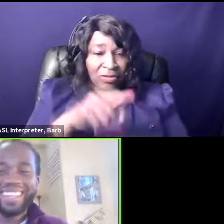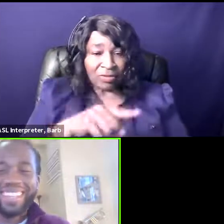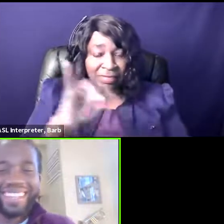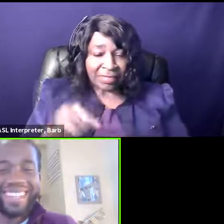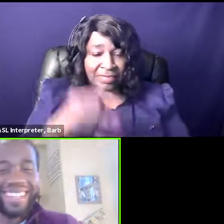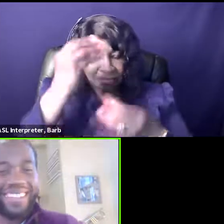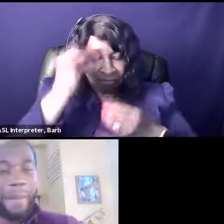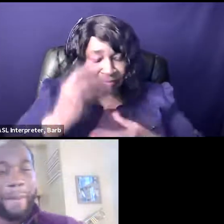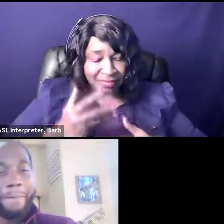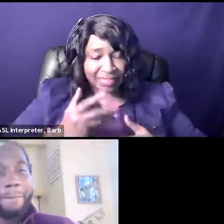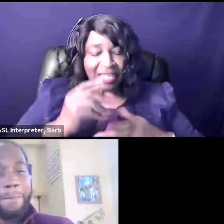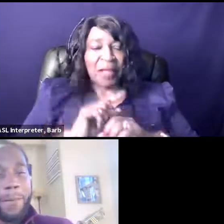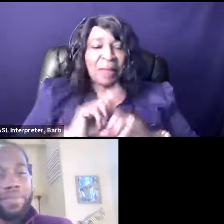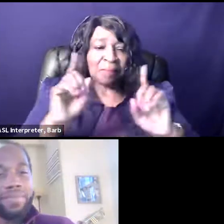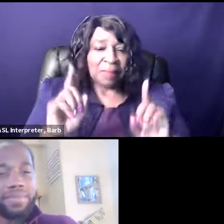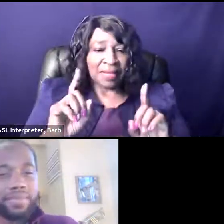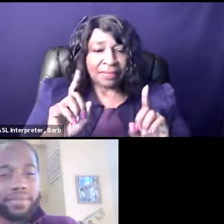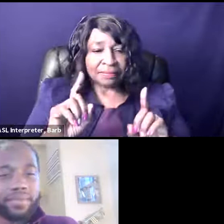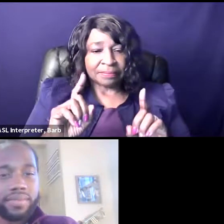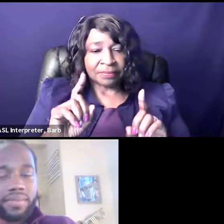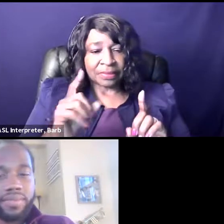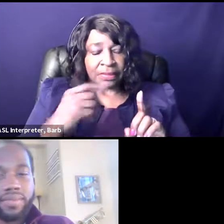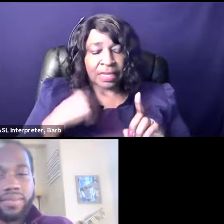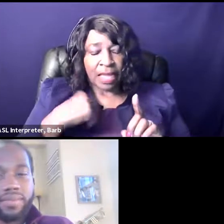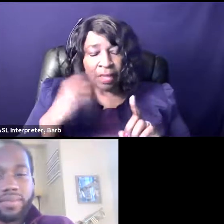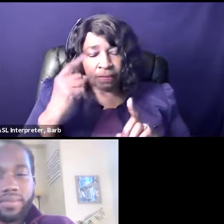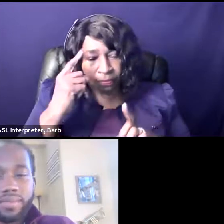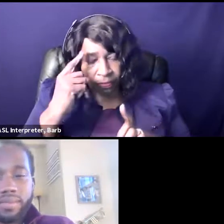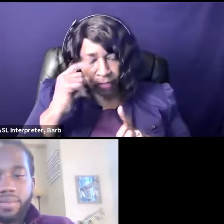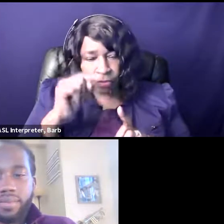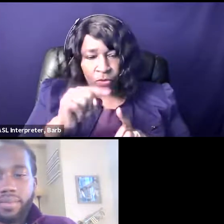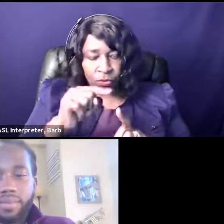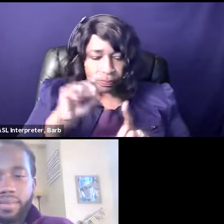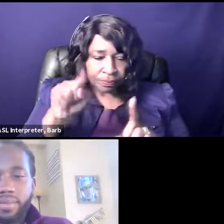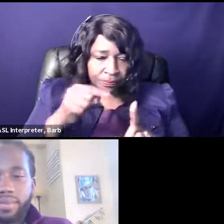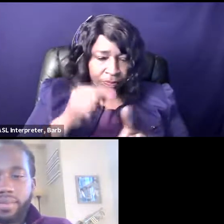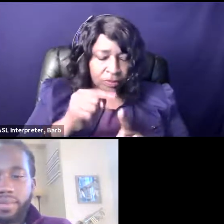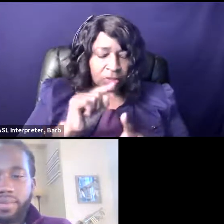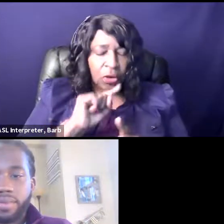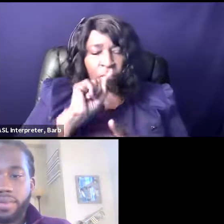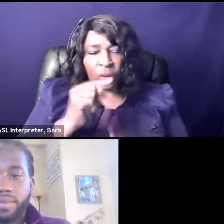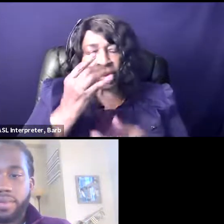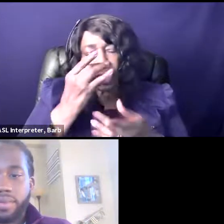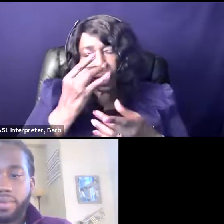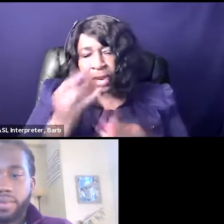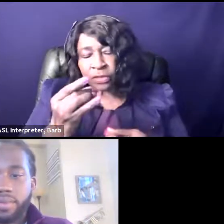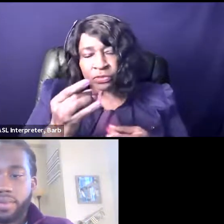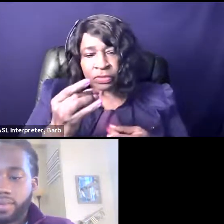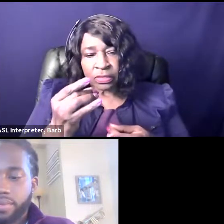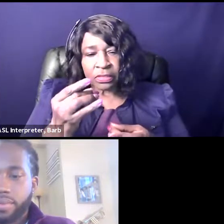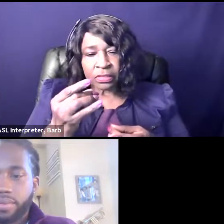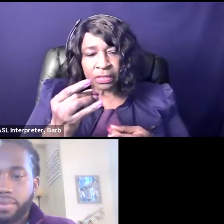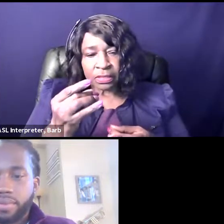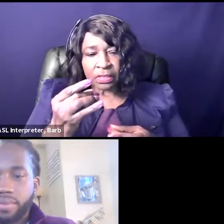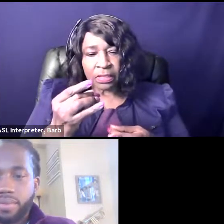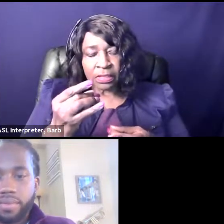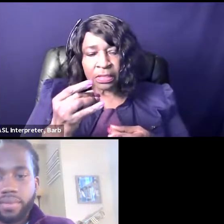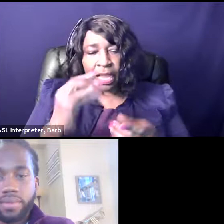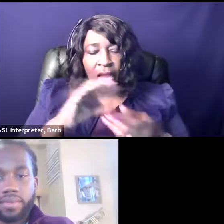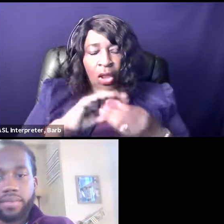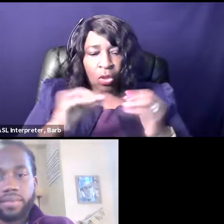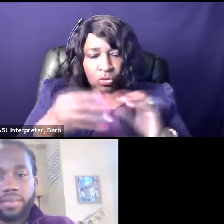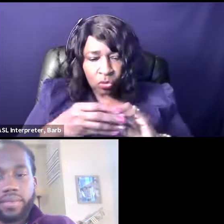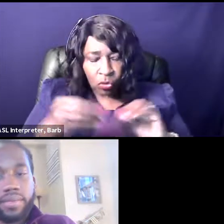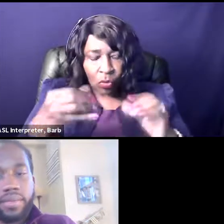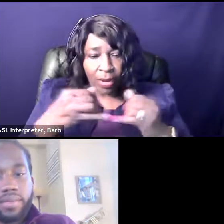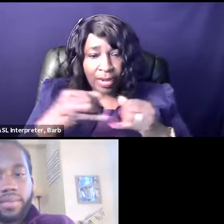But I think you hit on a really really interesting kind of storyline, right? Is